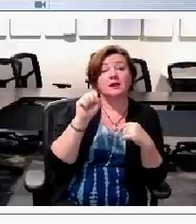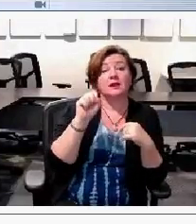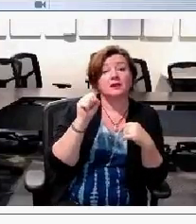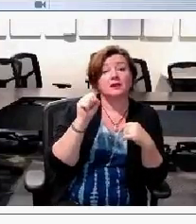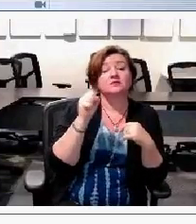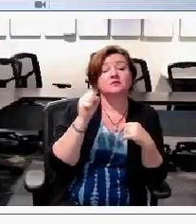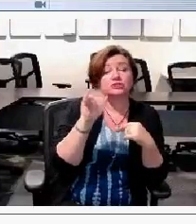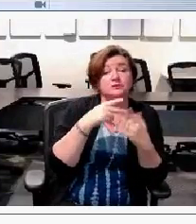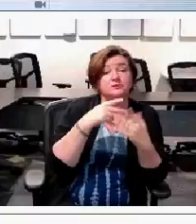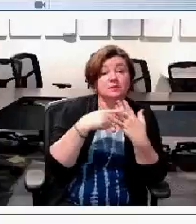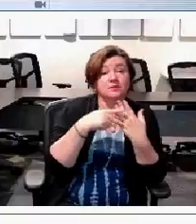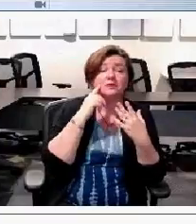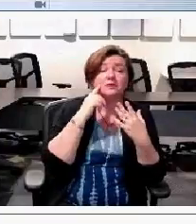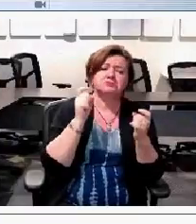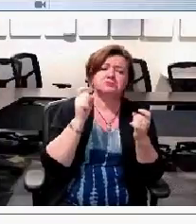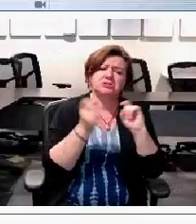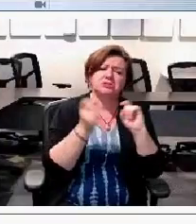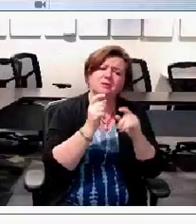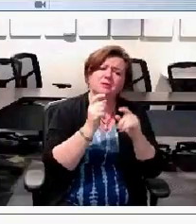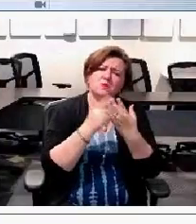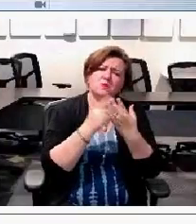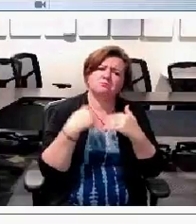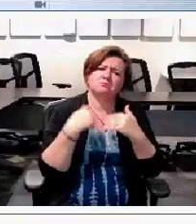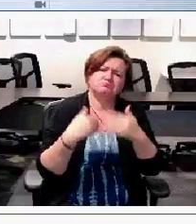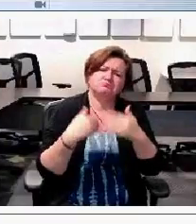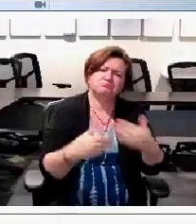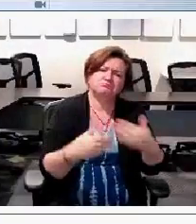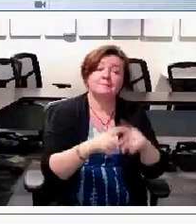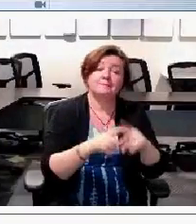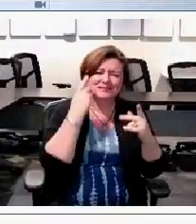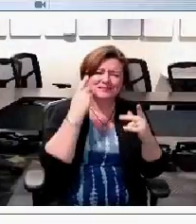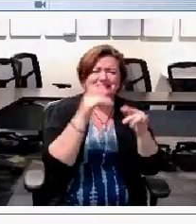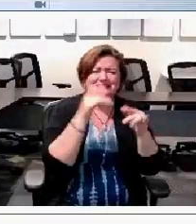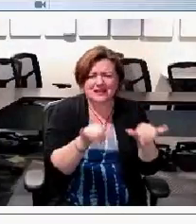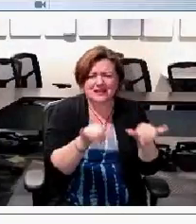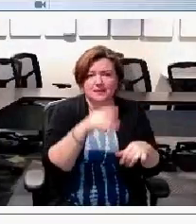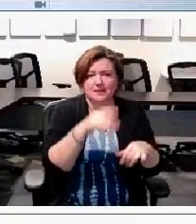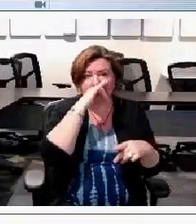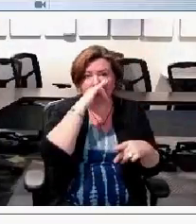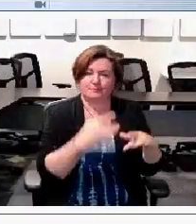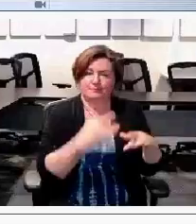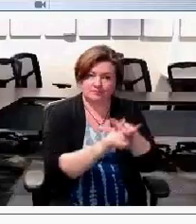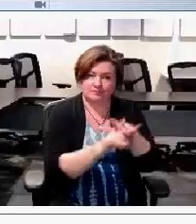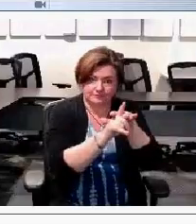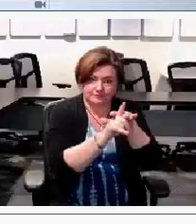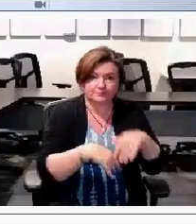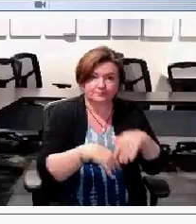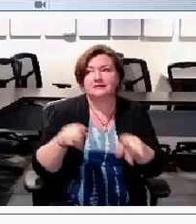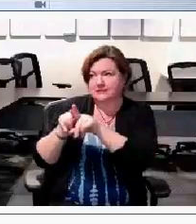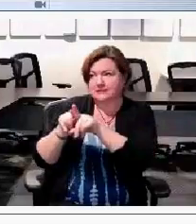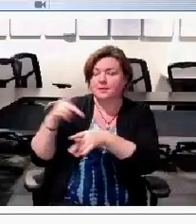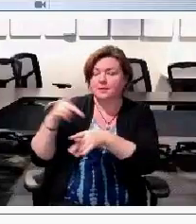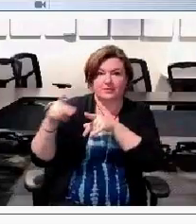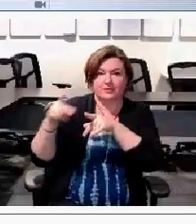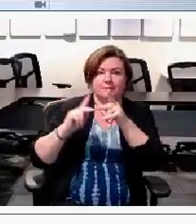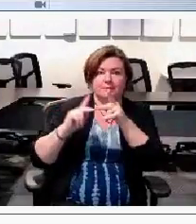years, but for the most part, we see the same kind of kids, and we have the same kinds of professionals involved